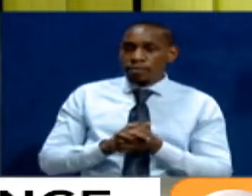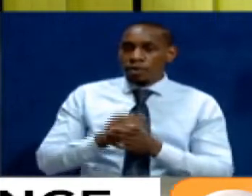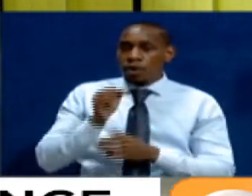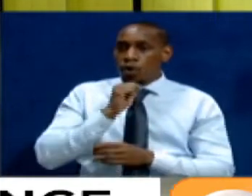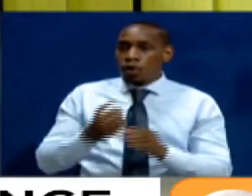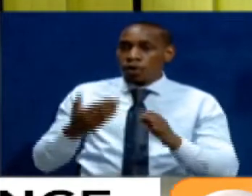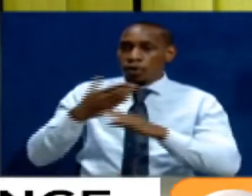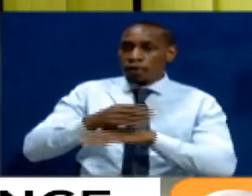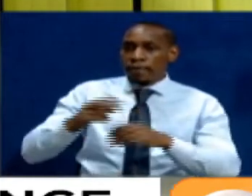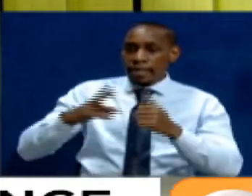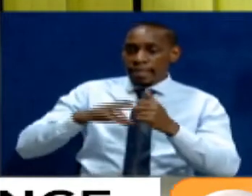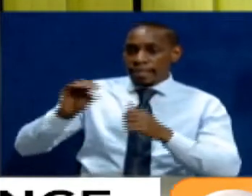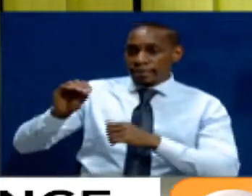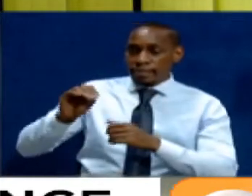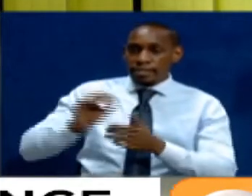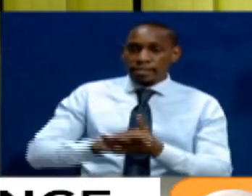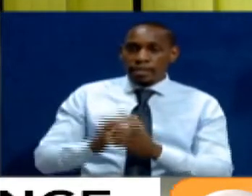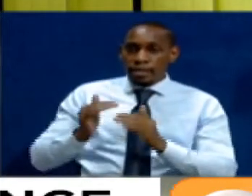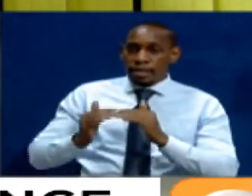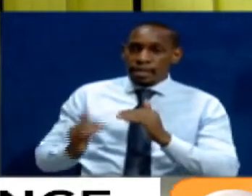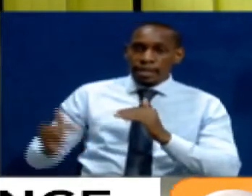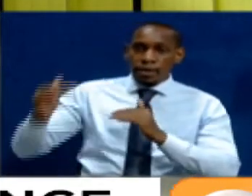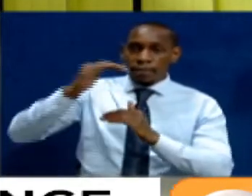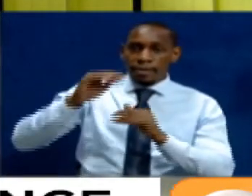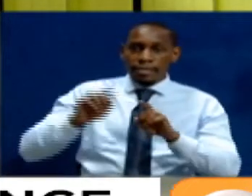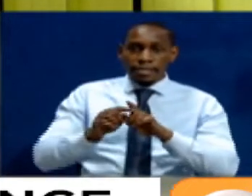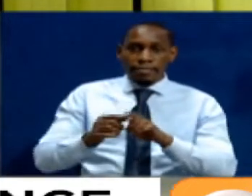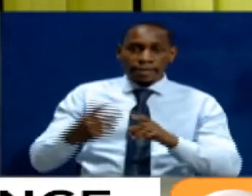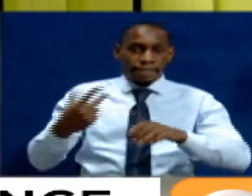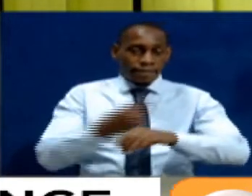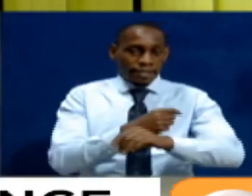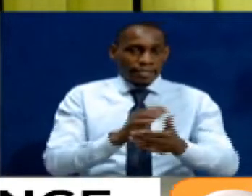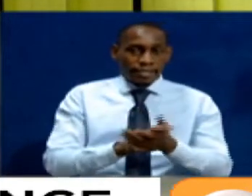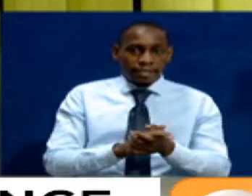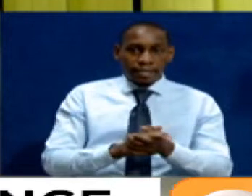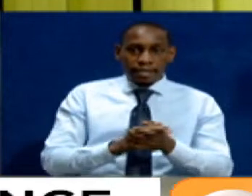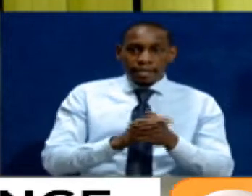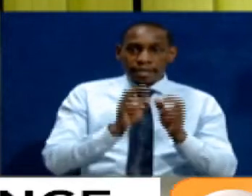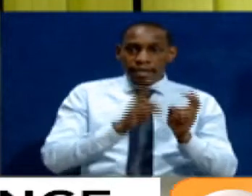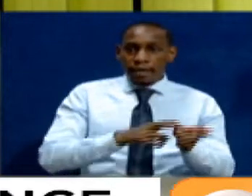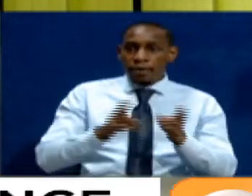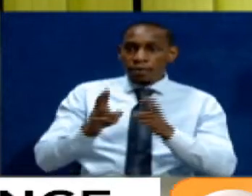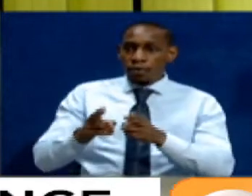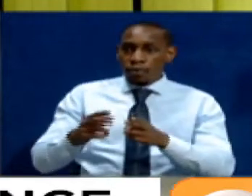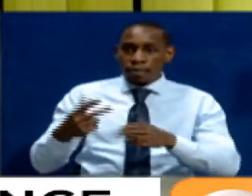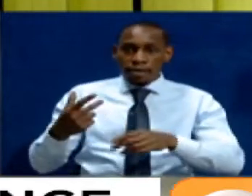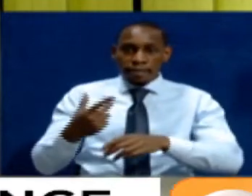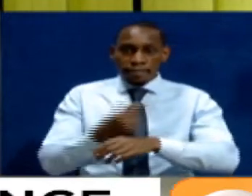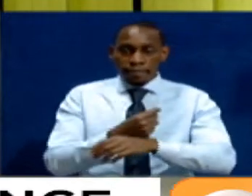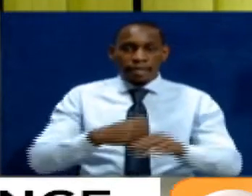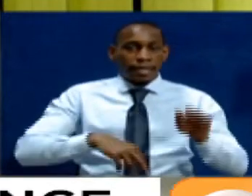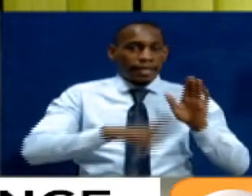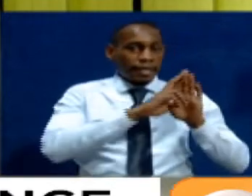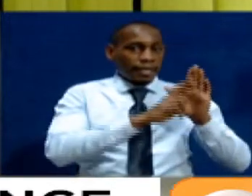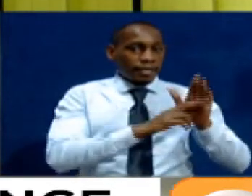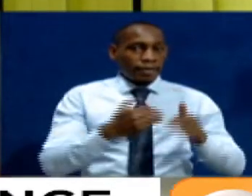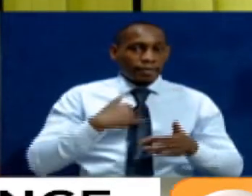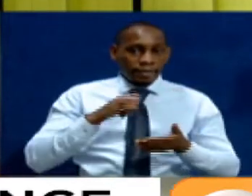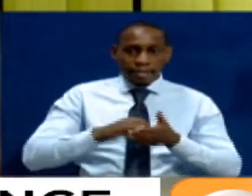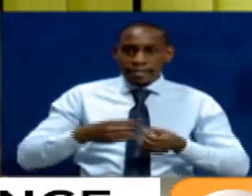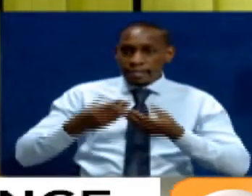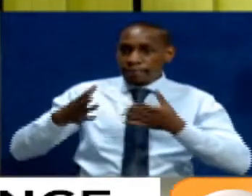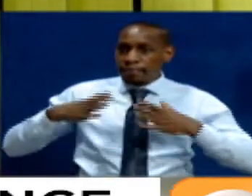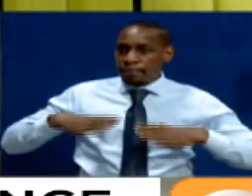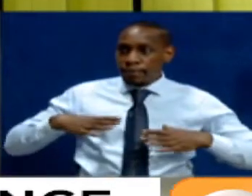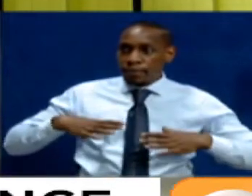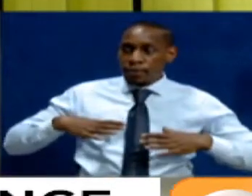particular age group, 70 and above. And even in vaccines, the ordinary flu vaccine has guidelines that we give it to